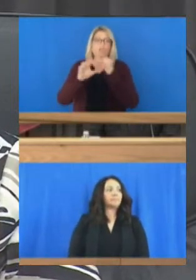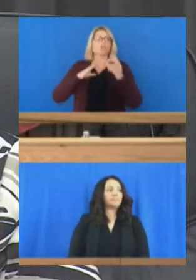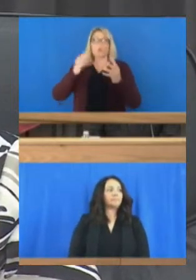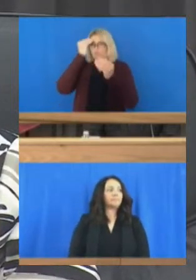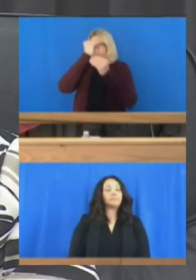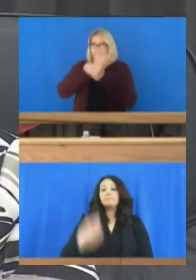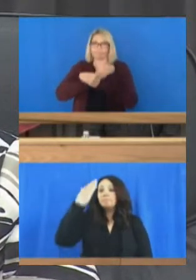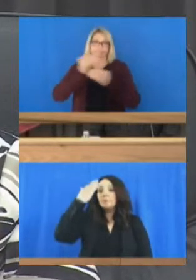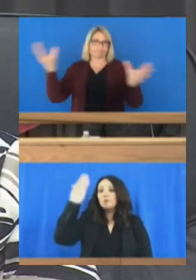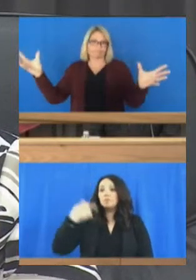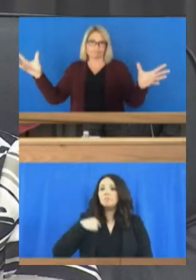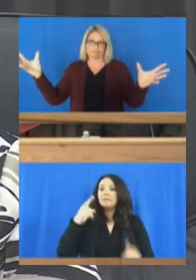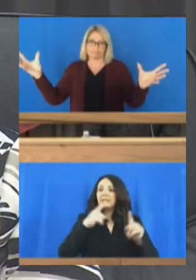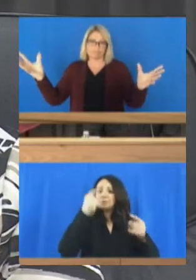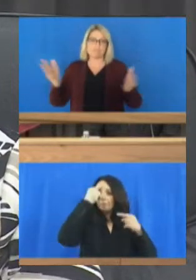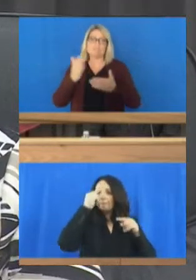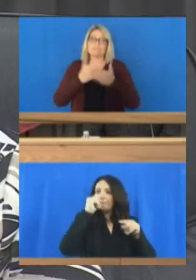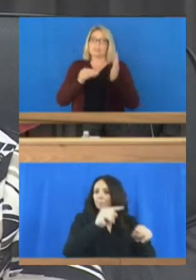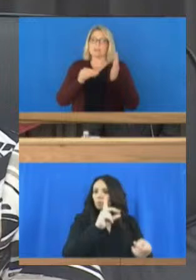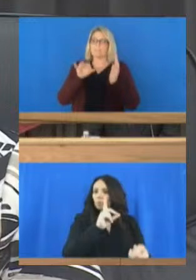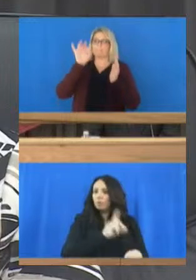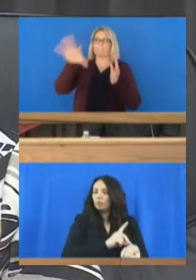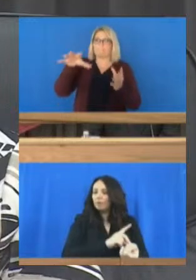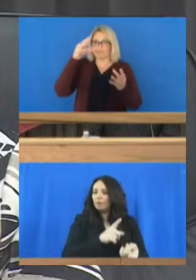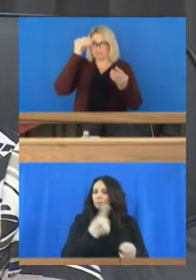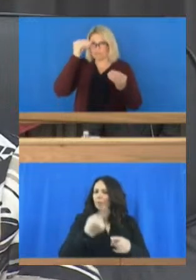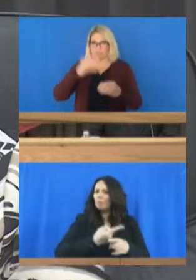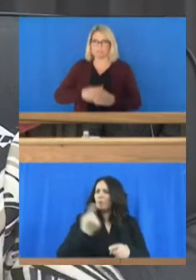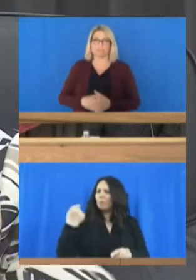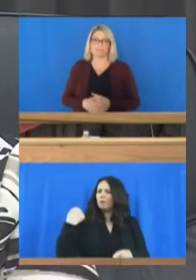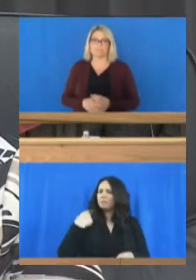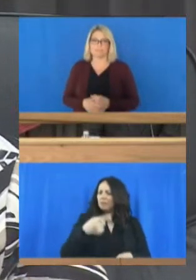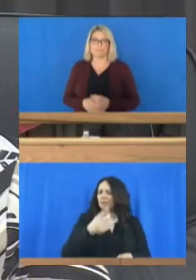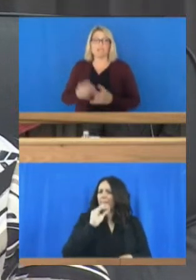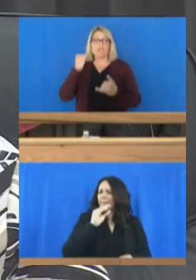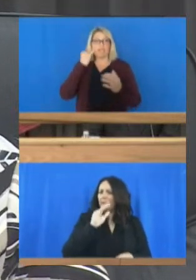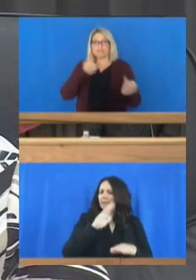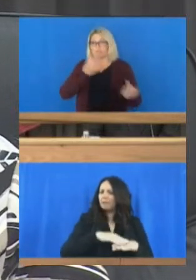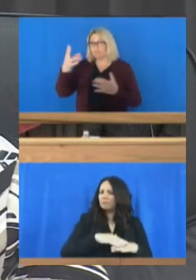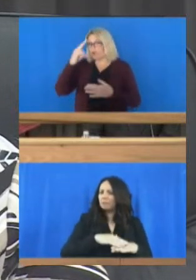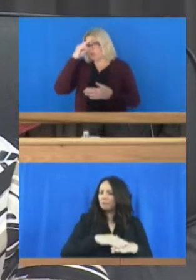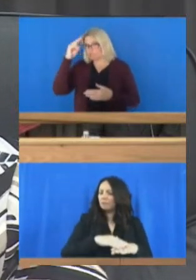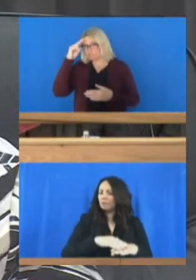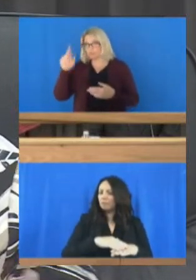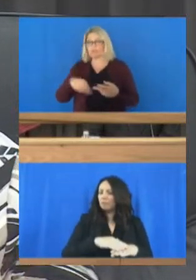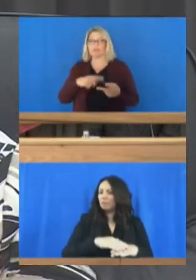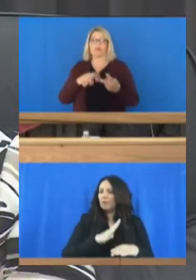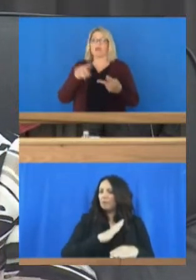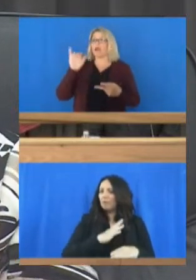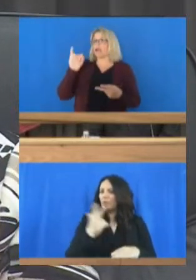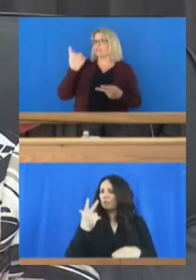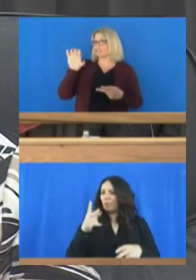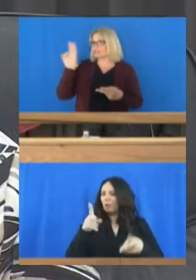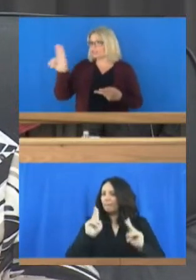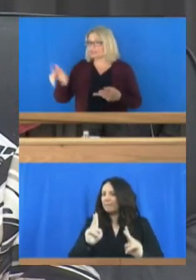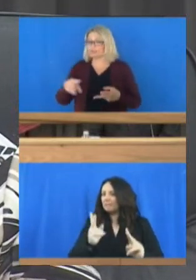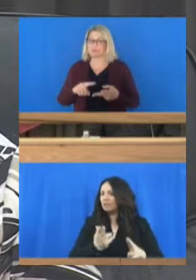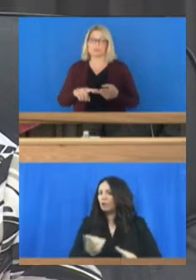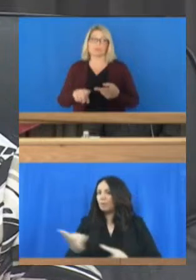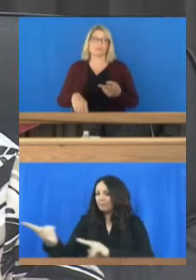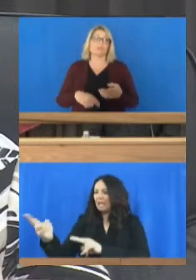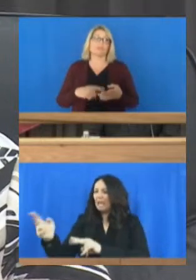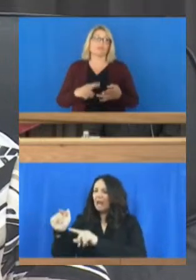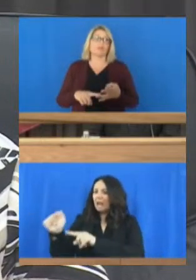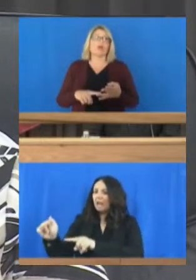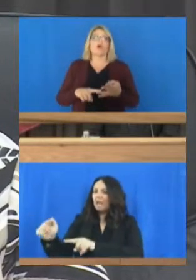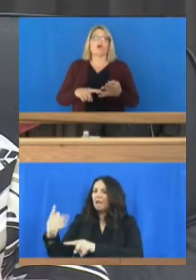vaccine to be maximally protected, not only for yourself in terms of getting COVID-19, because the vaccines aren't 100%